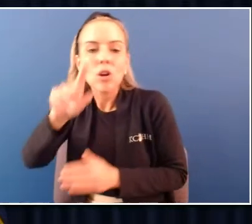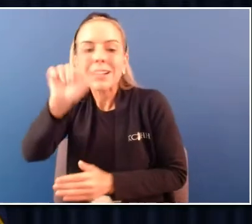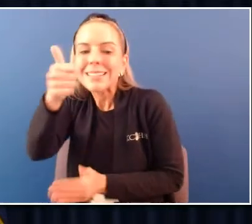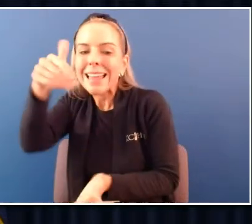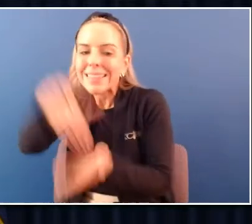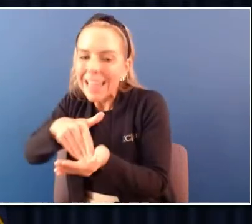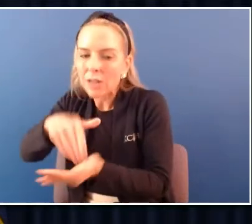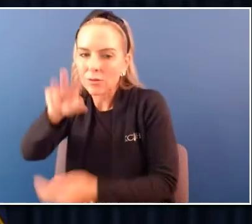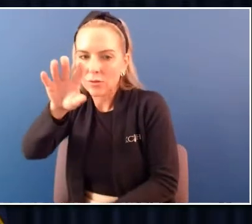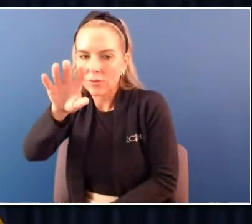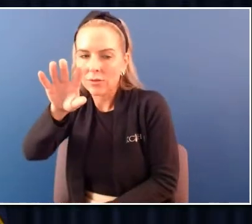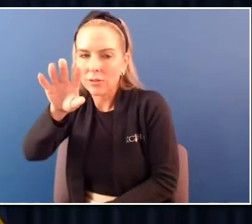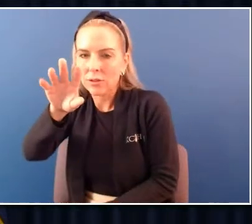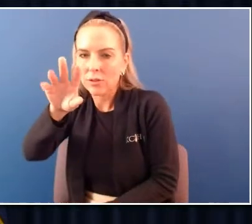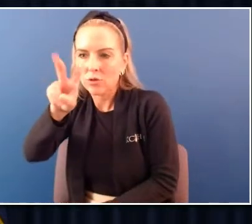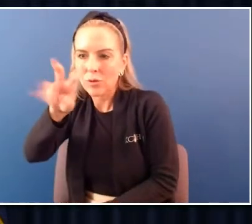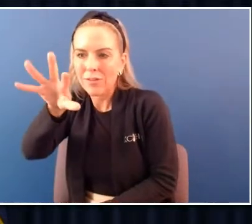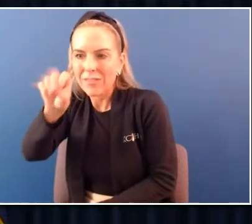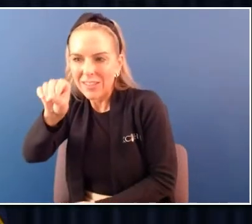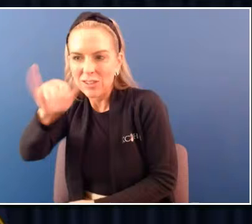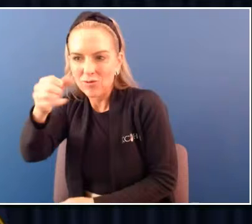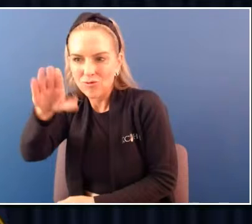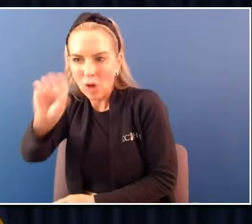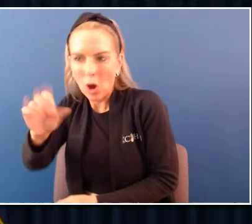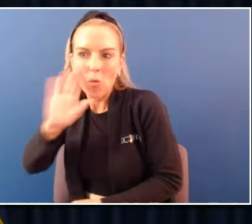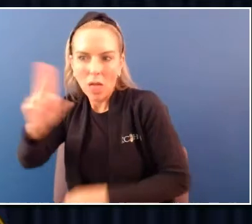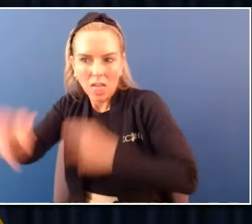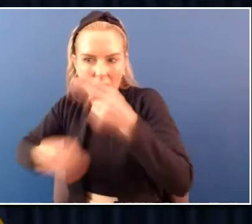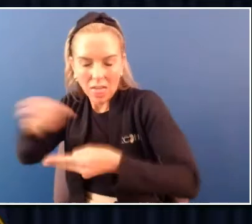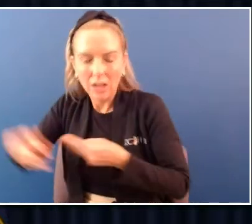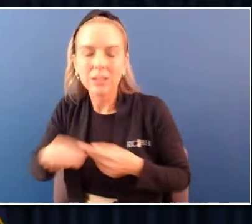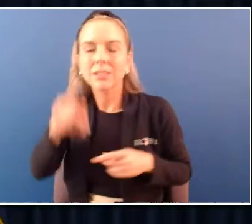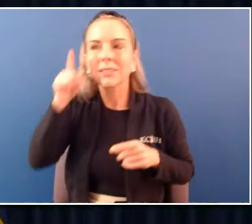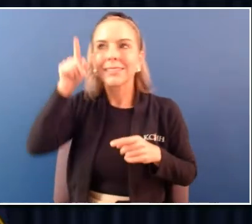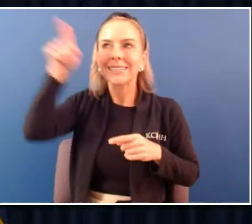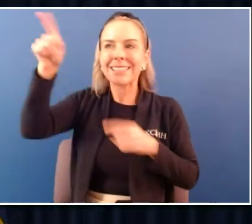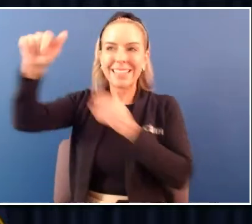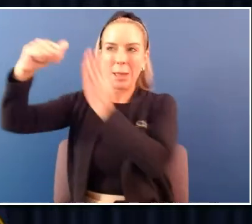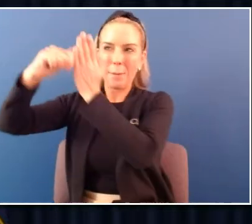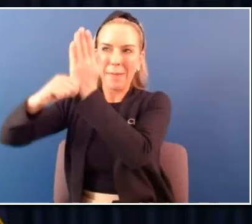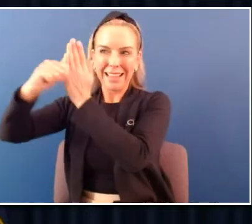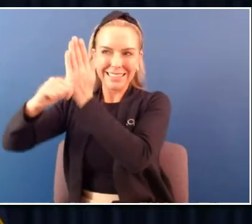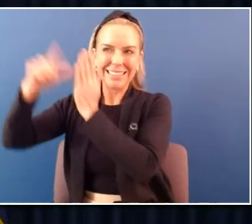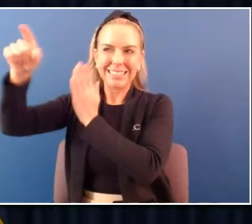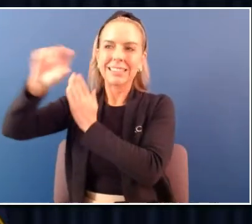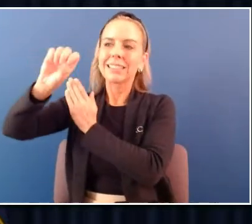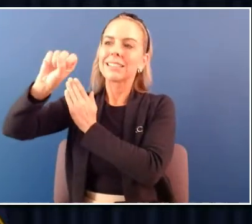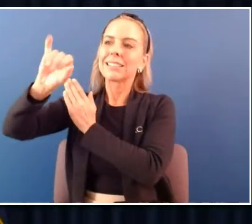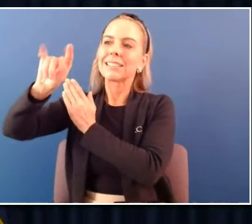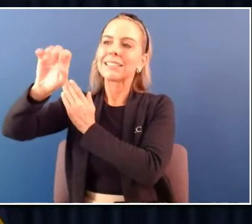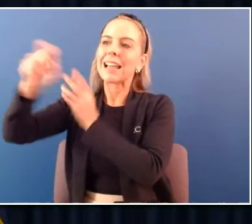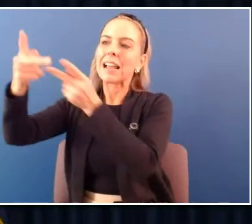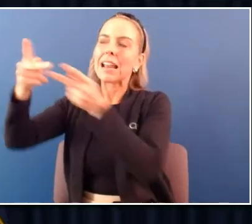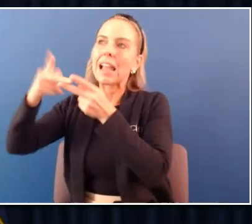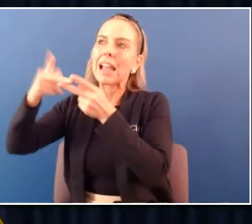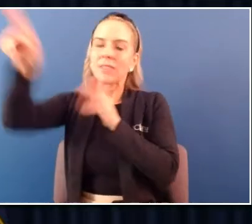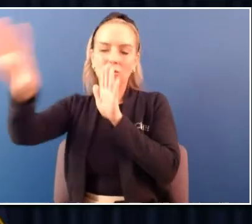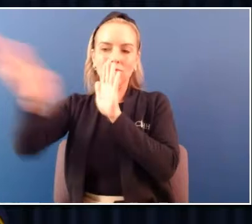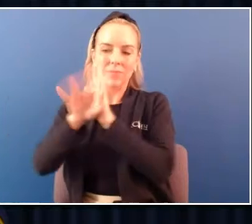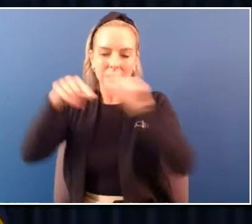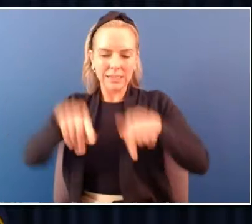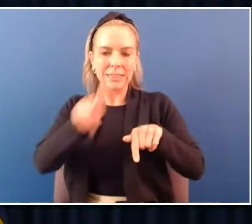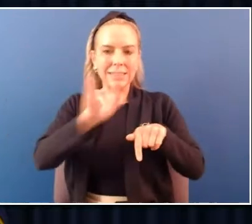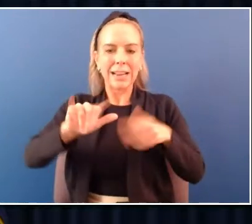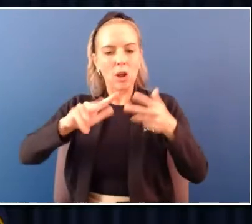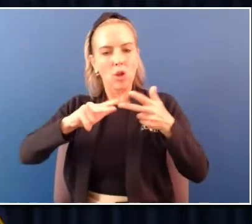10,250 full-time jobs. And Site Selection Magazine has us currently ranked 3rd nationally in economic development per